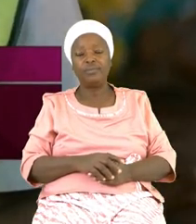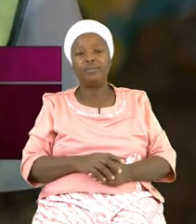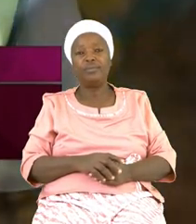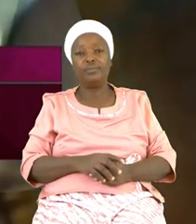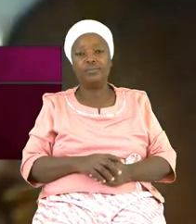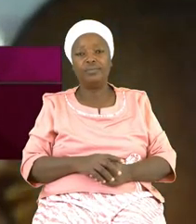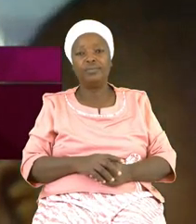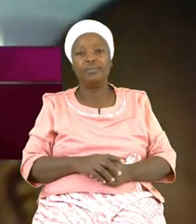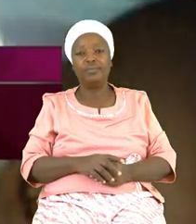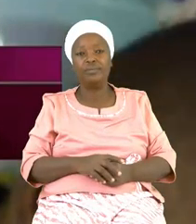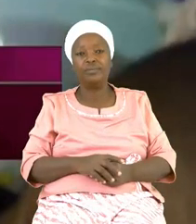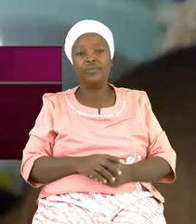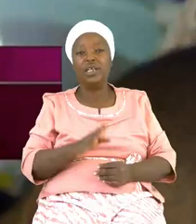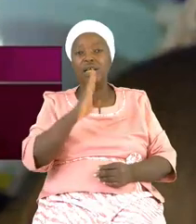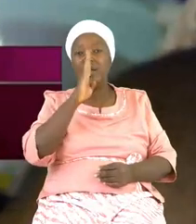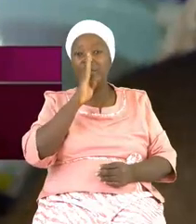Get ready.